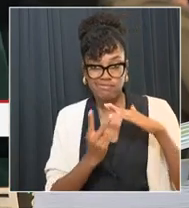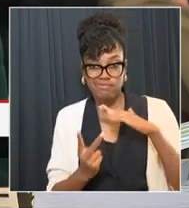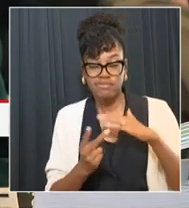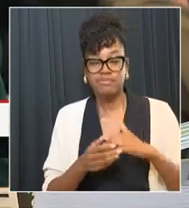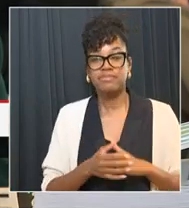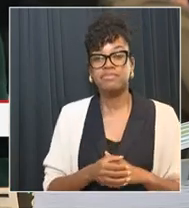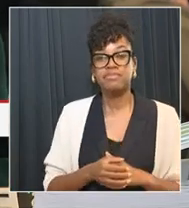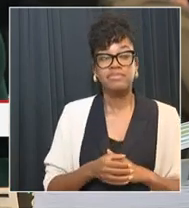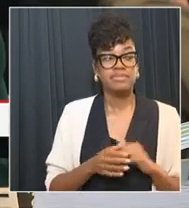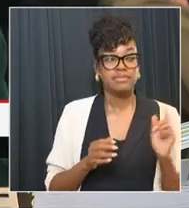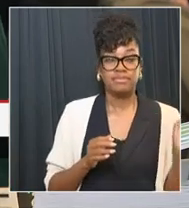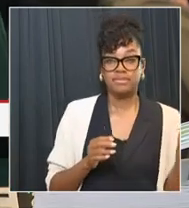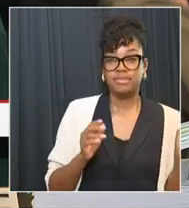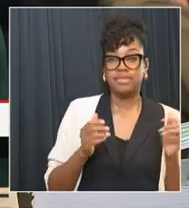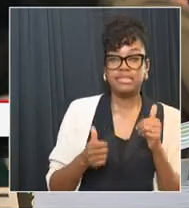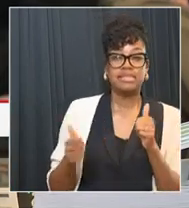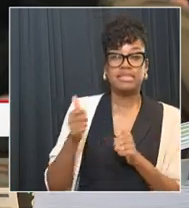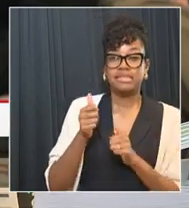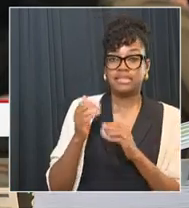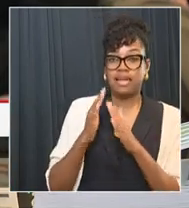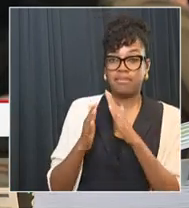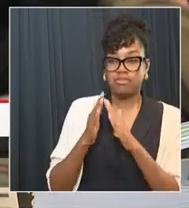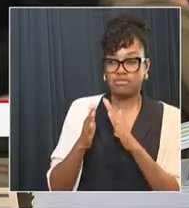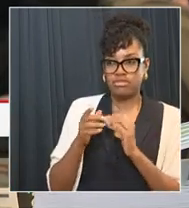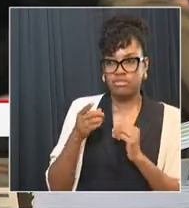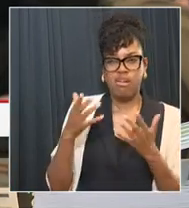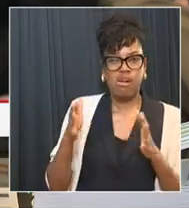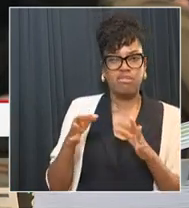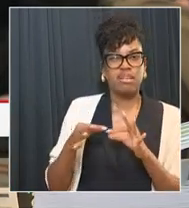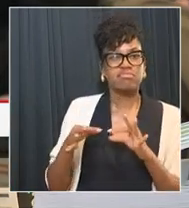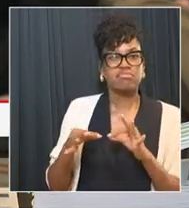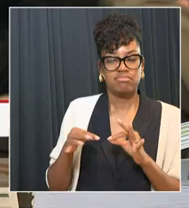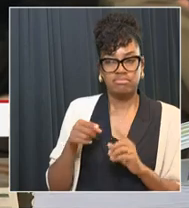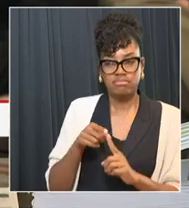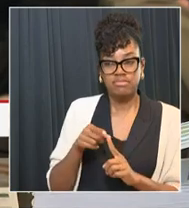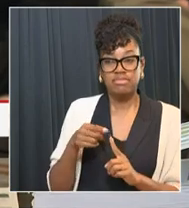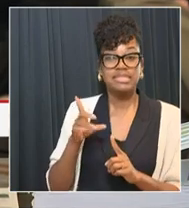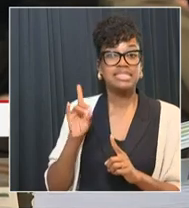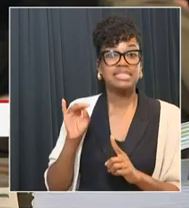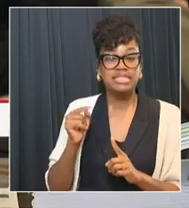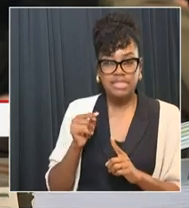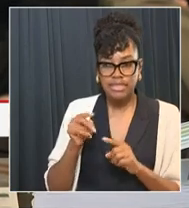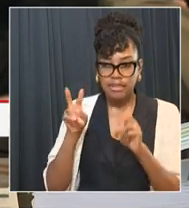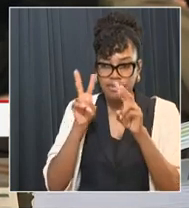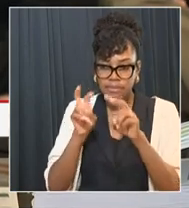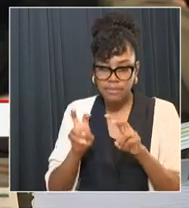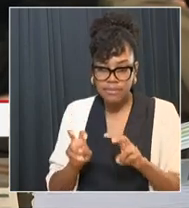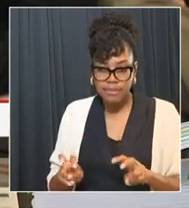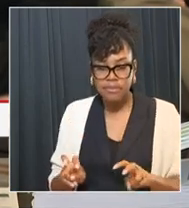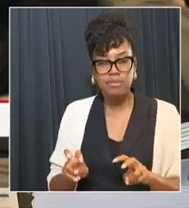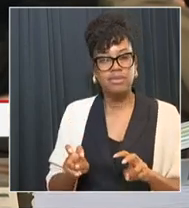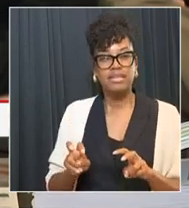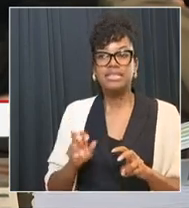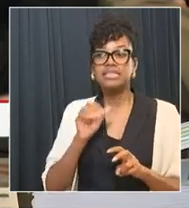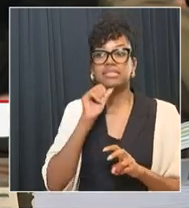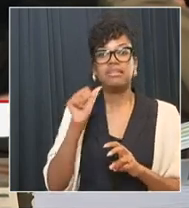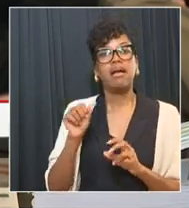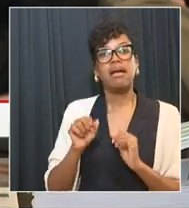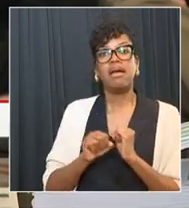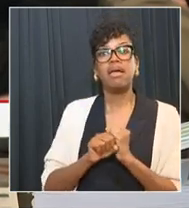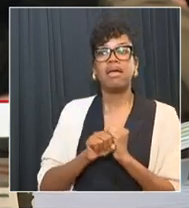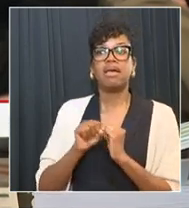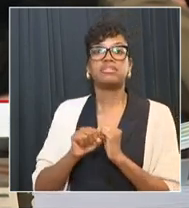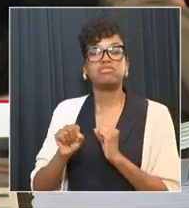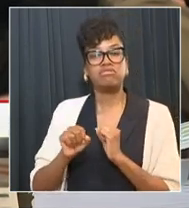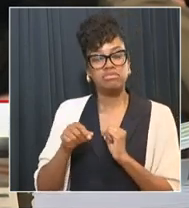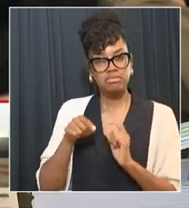through all of the lines of the Excel spreadsheets, he told me, is conservative. All right. So like, these